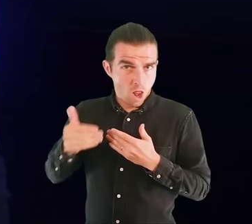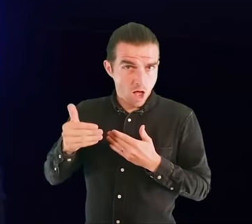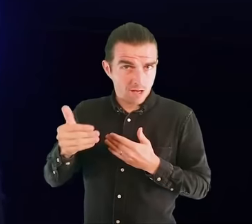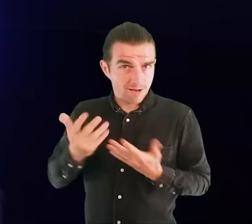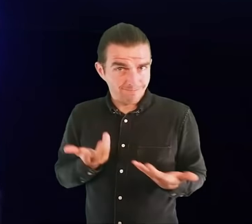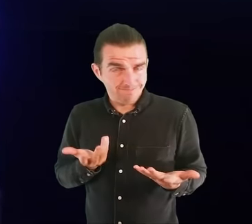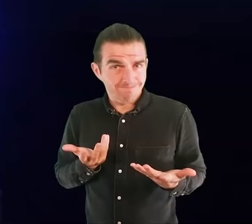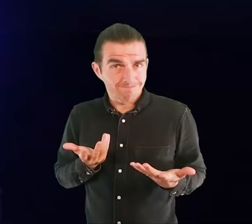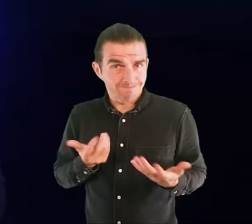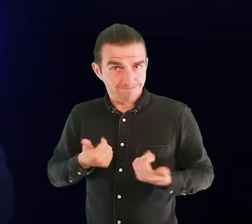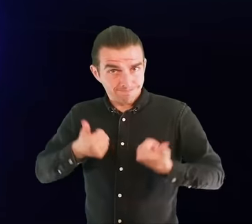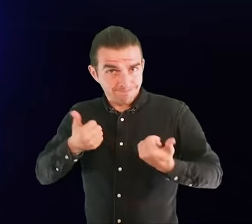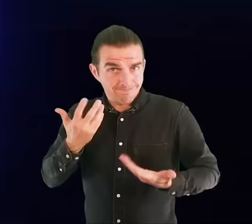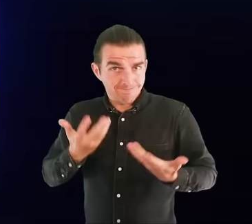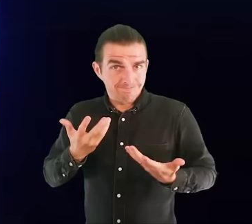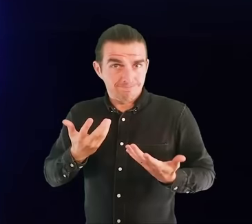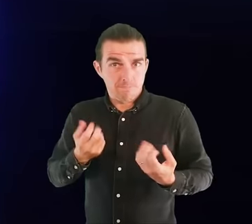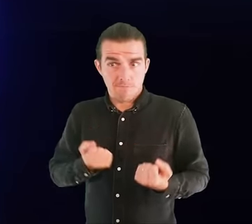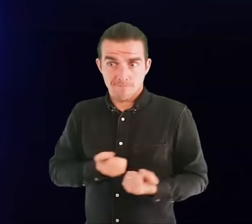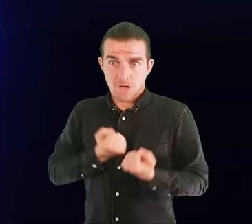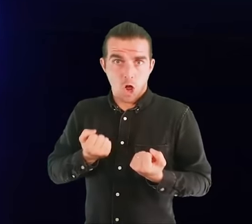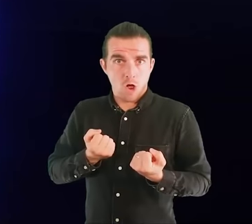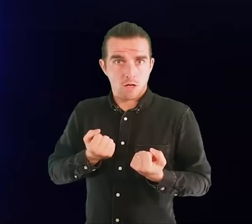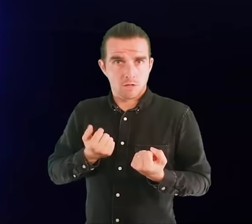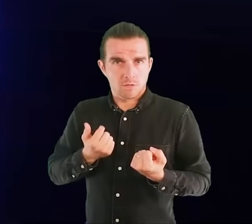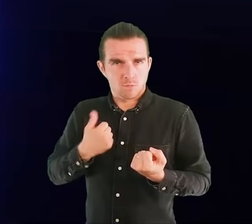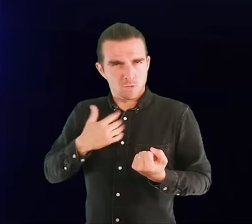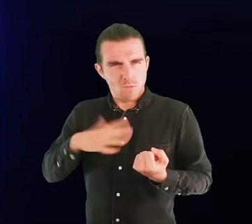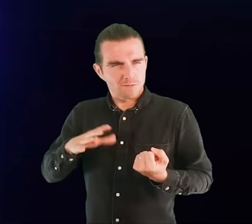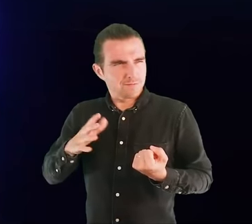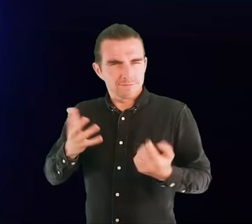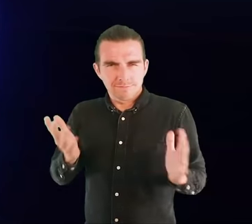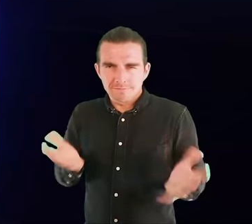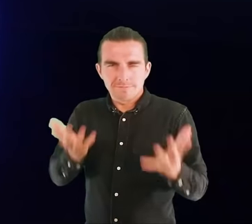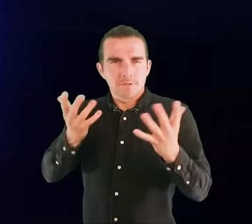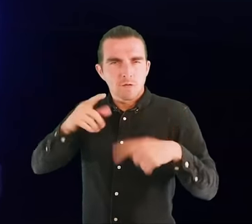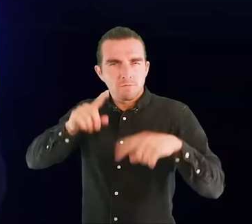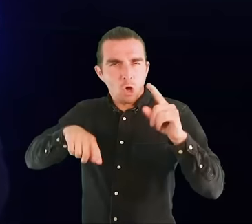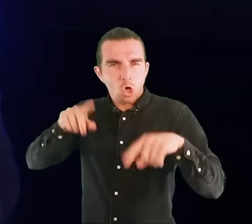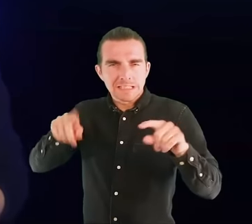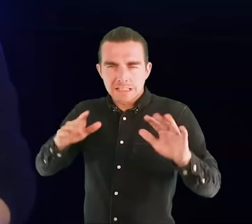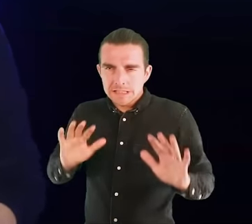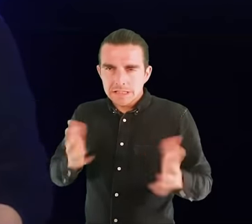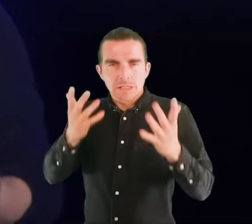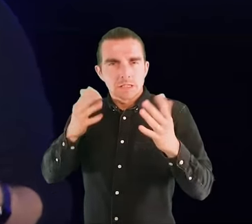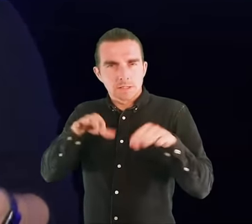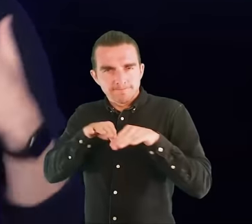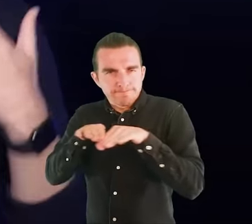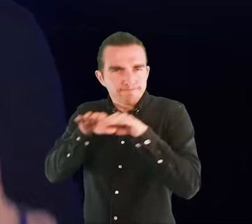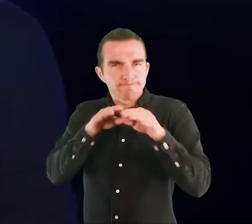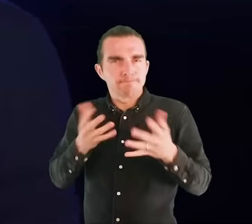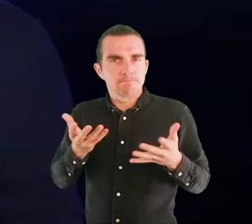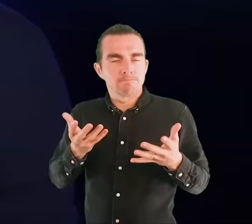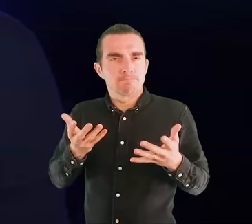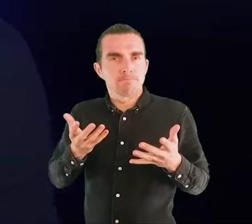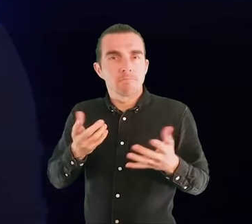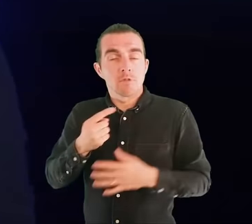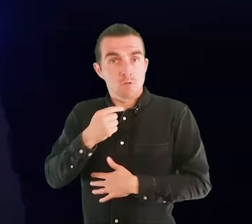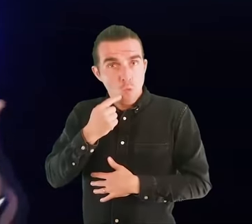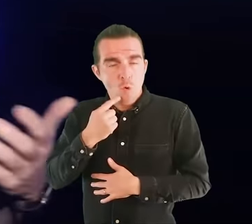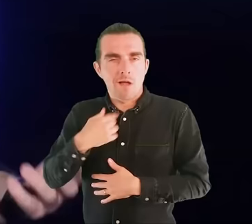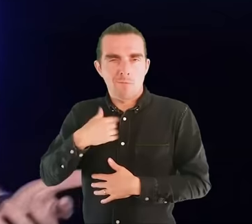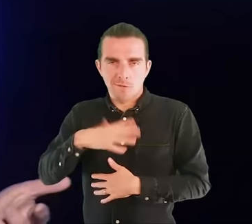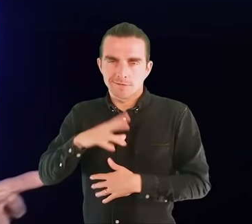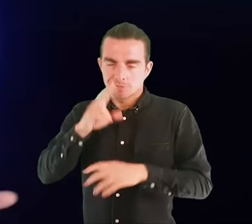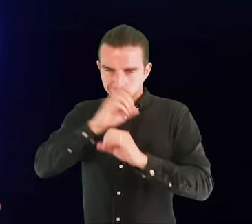Third, the question of the purpose of our lives. Today, we are designed to have one or two careers